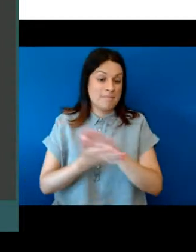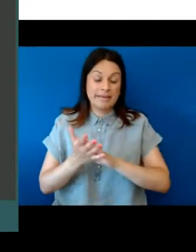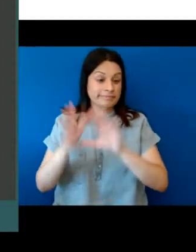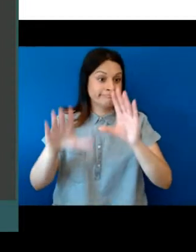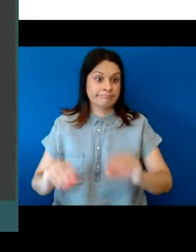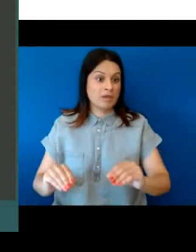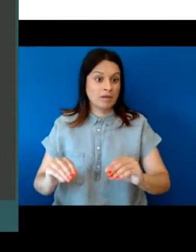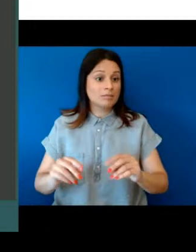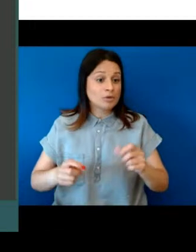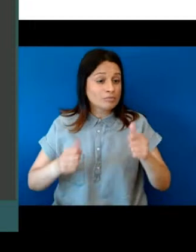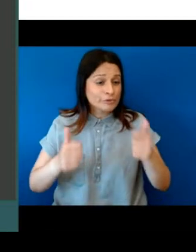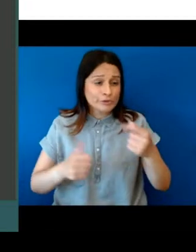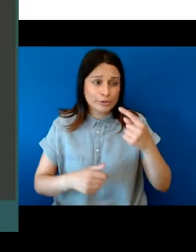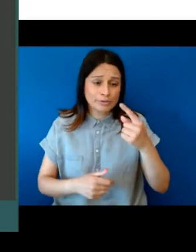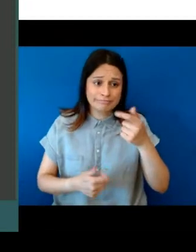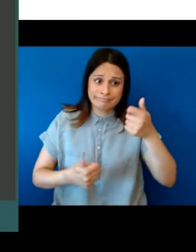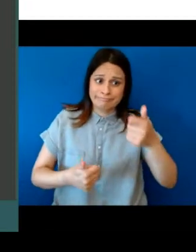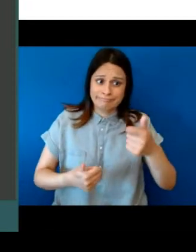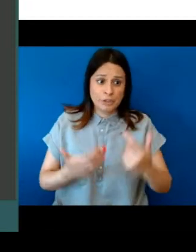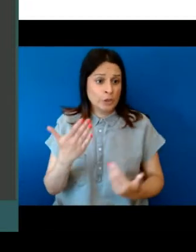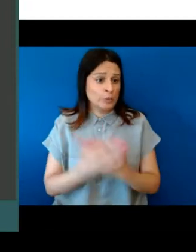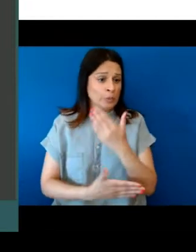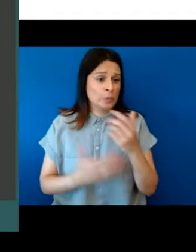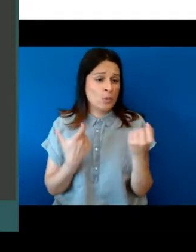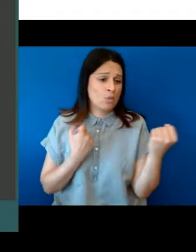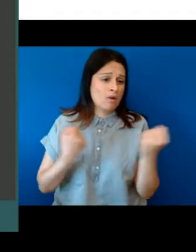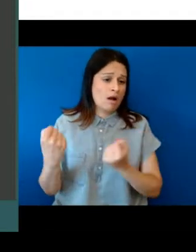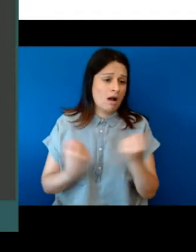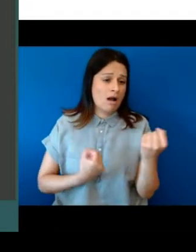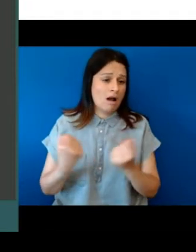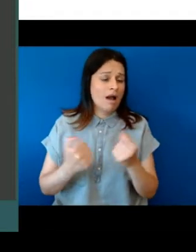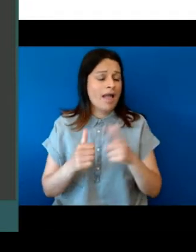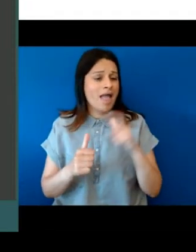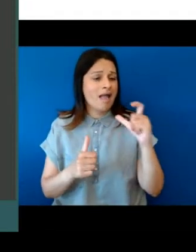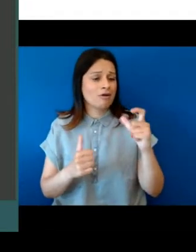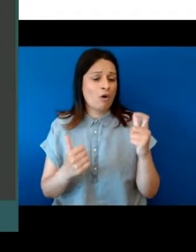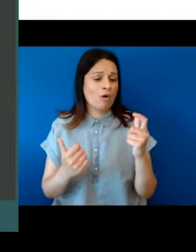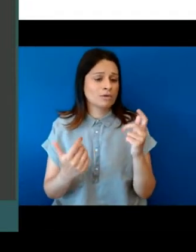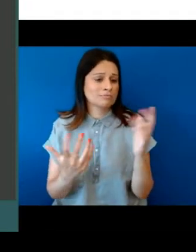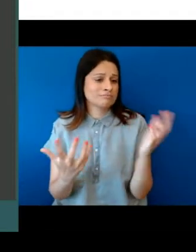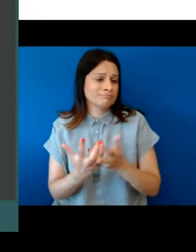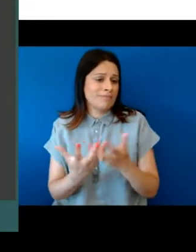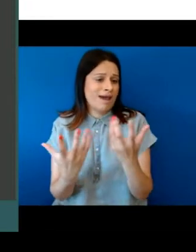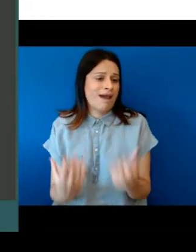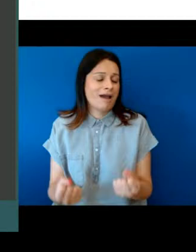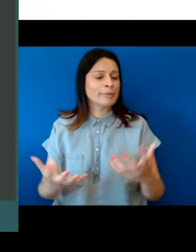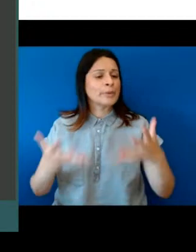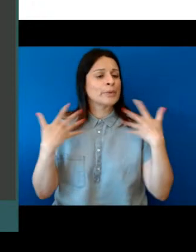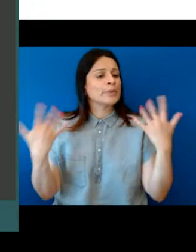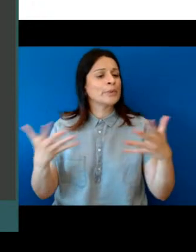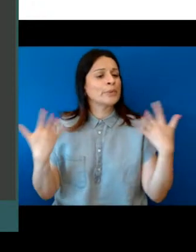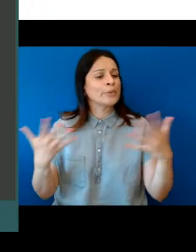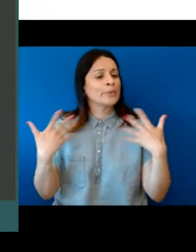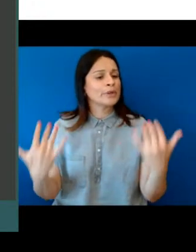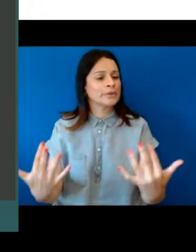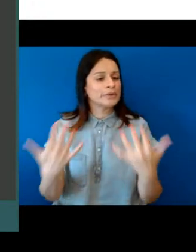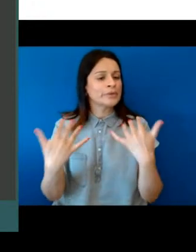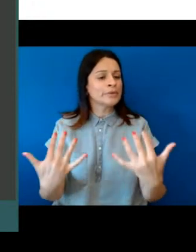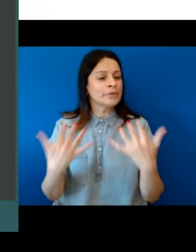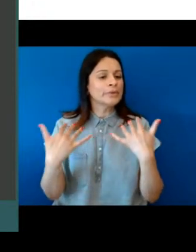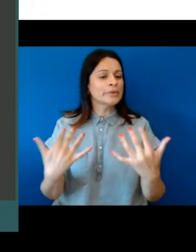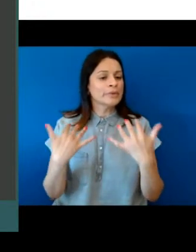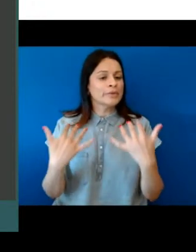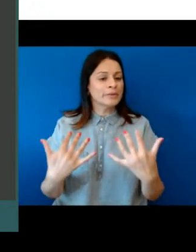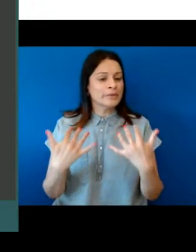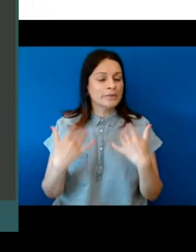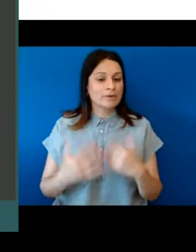lot of the newer cars have aircon built in to keep the car cool. I think we've certainly seen an increase in